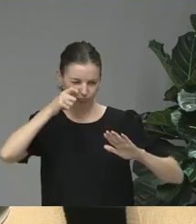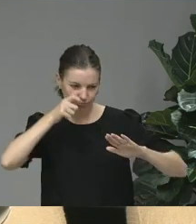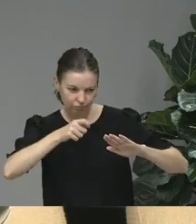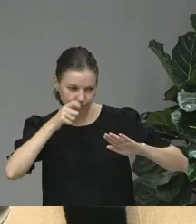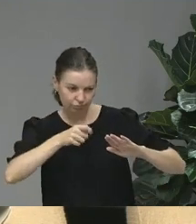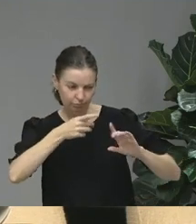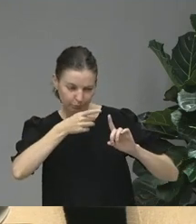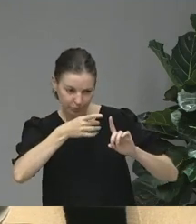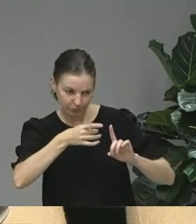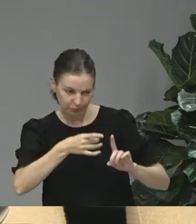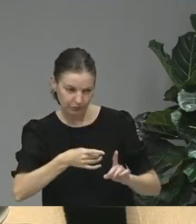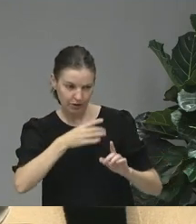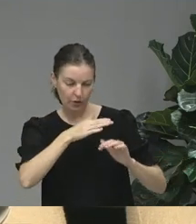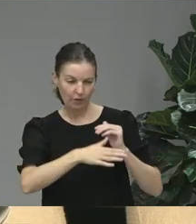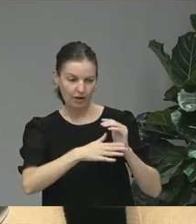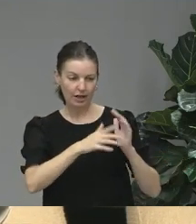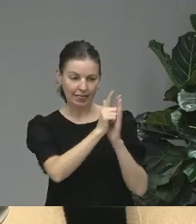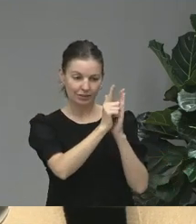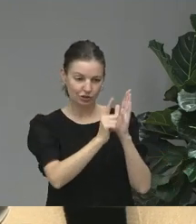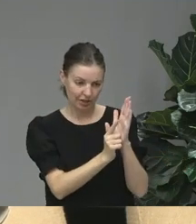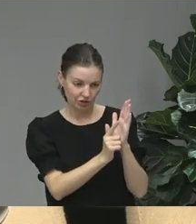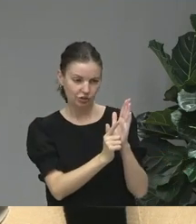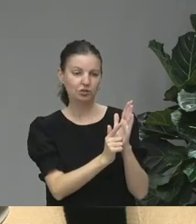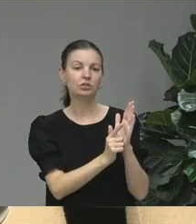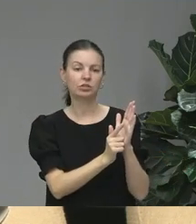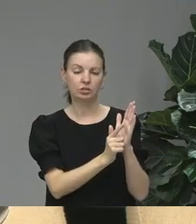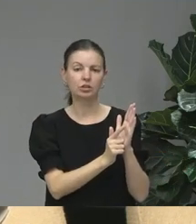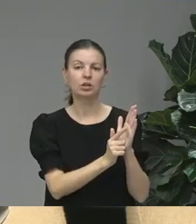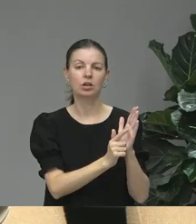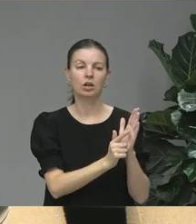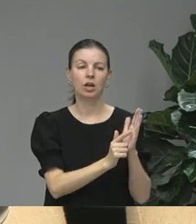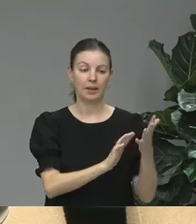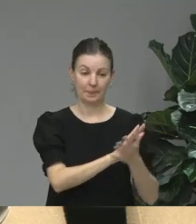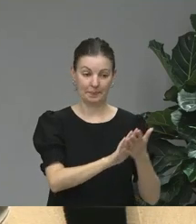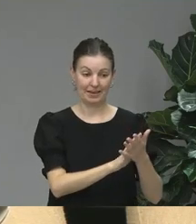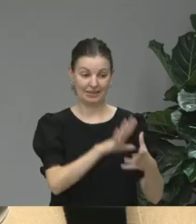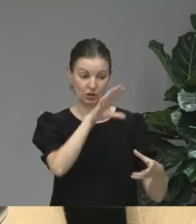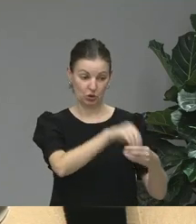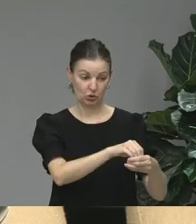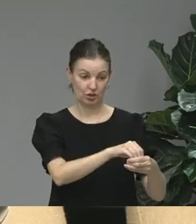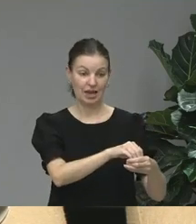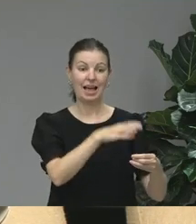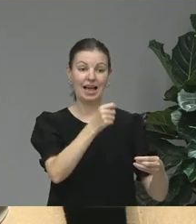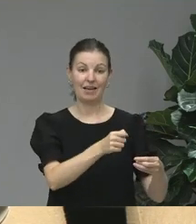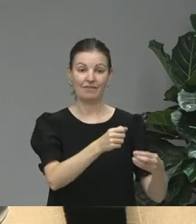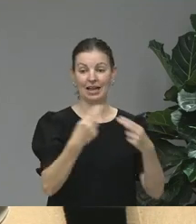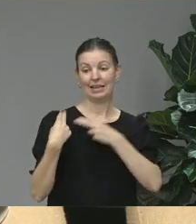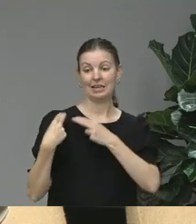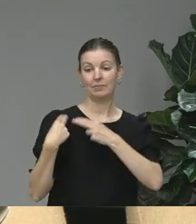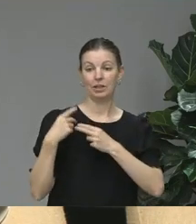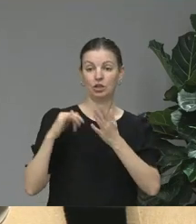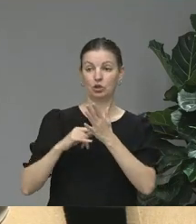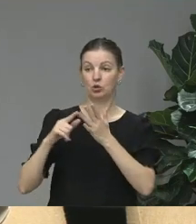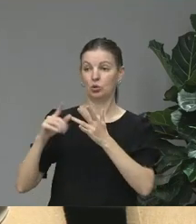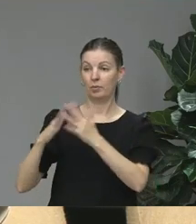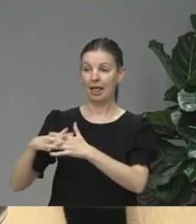proposed legislation has as part of it an accountability to the parliamentary forum in terms